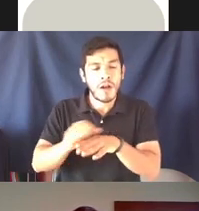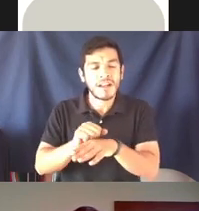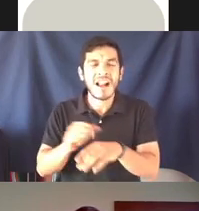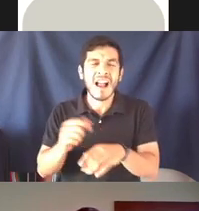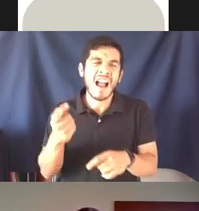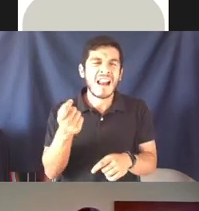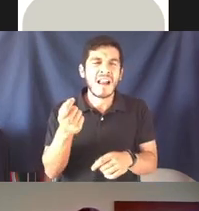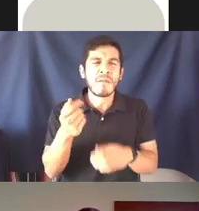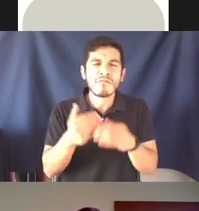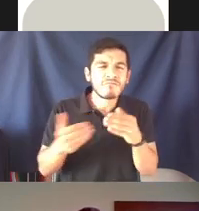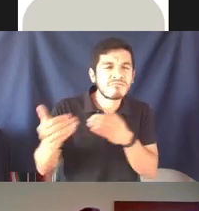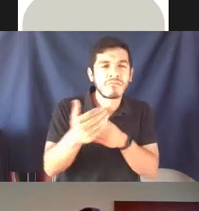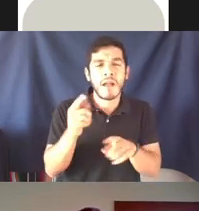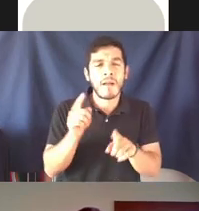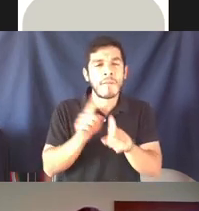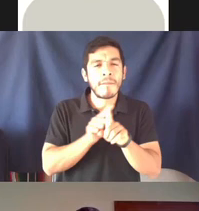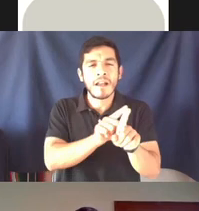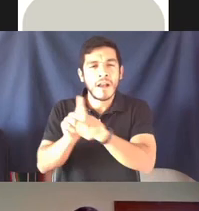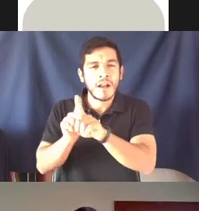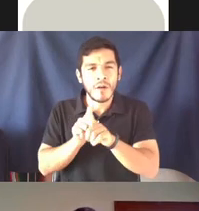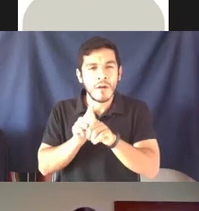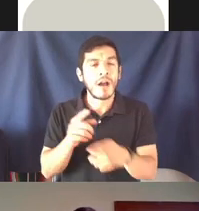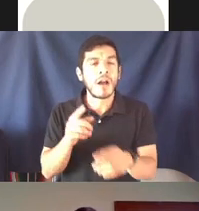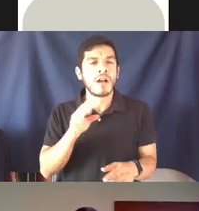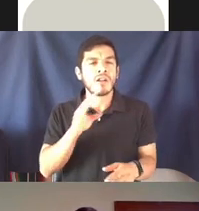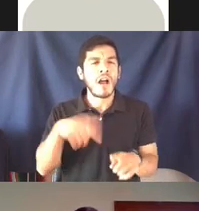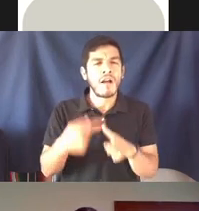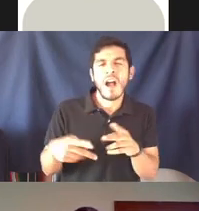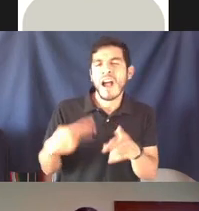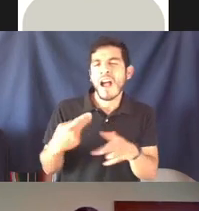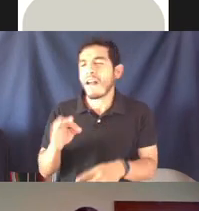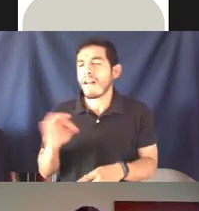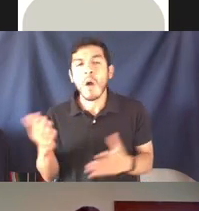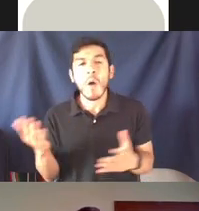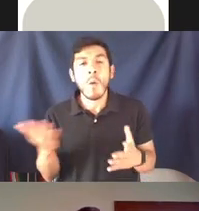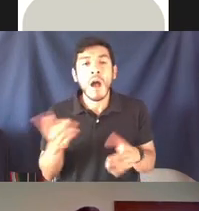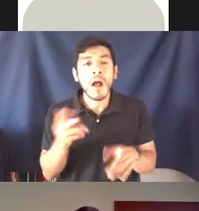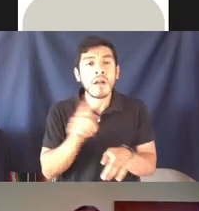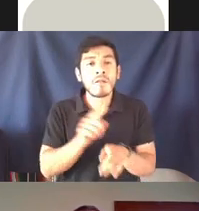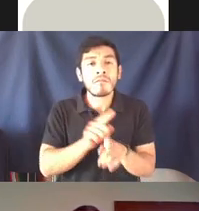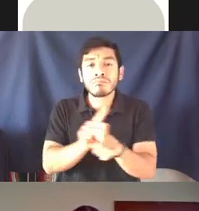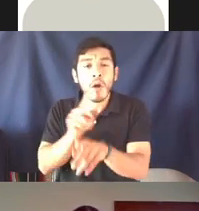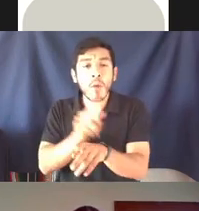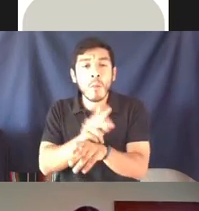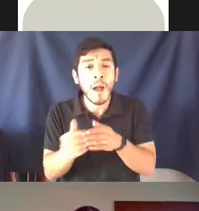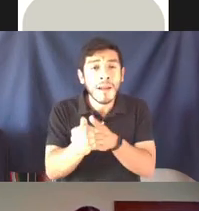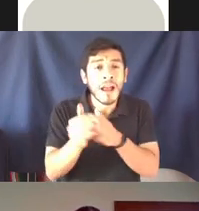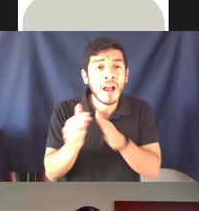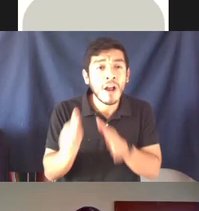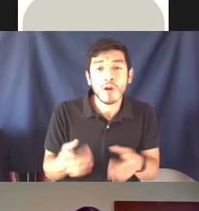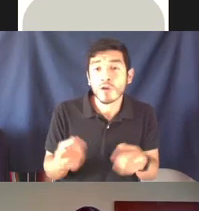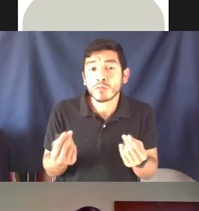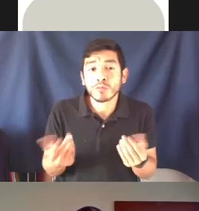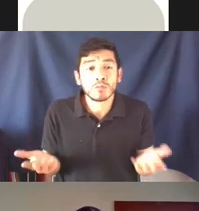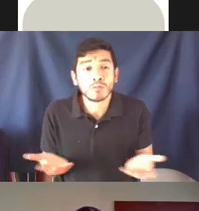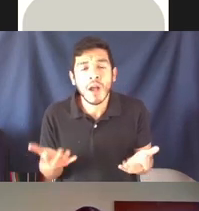peer mentoring to talk about kind of both what mentoring program leaders can do, but also what individual mentors can